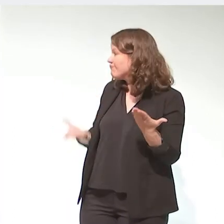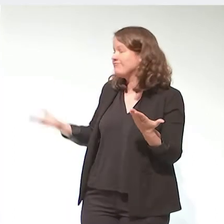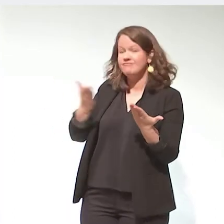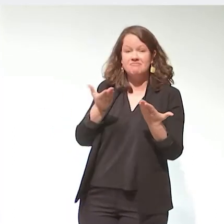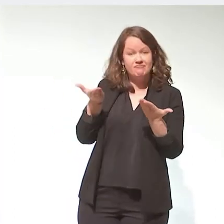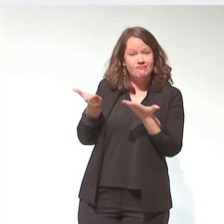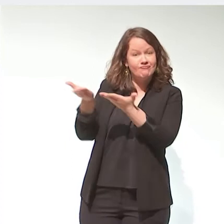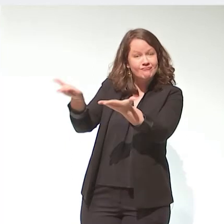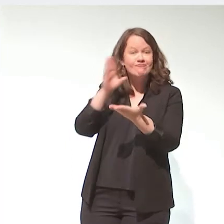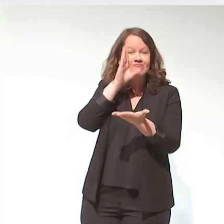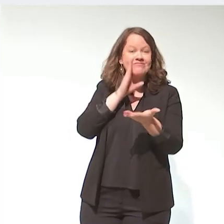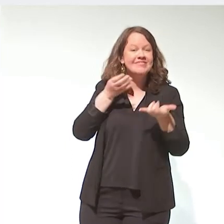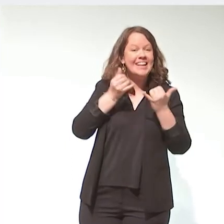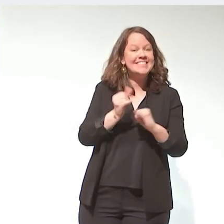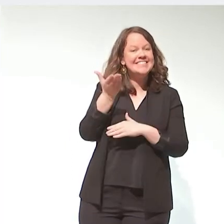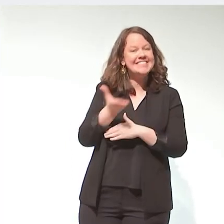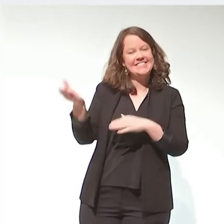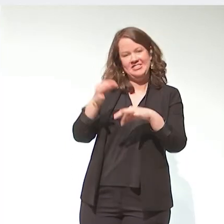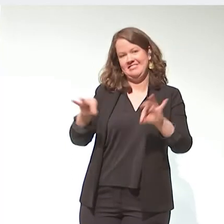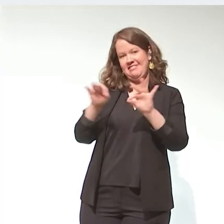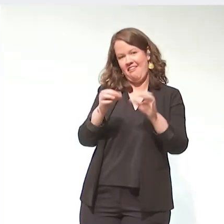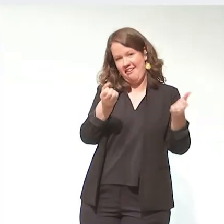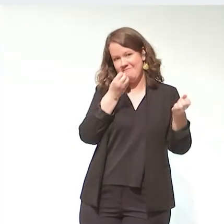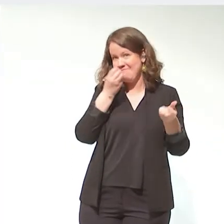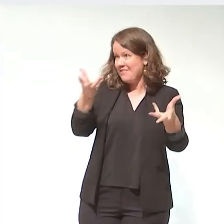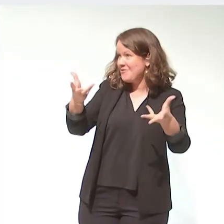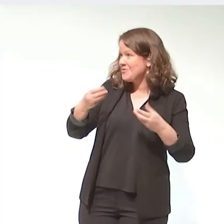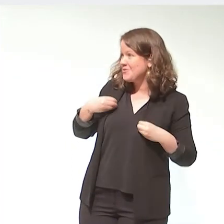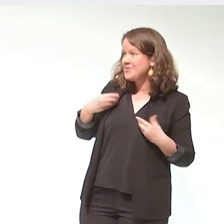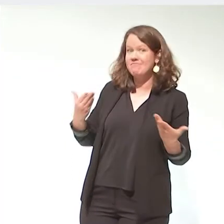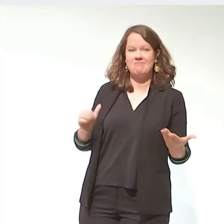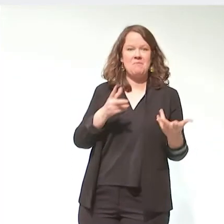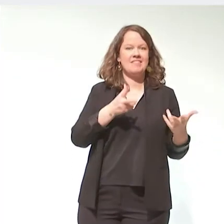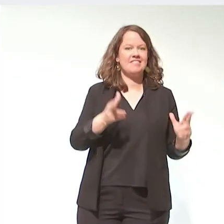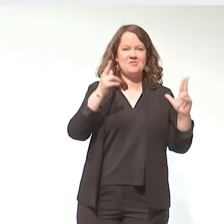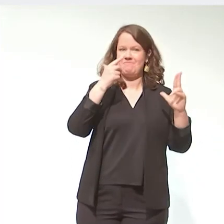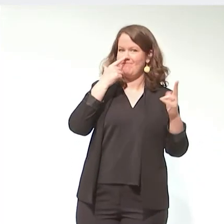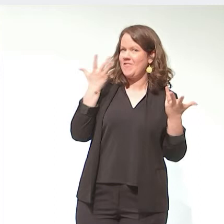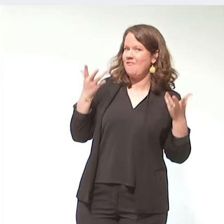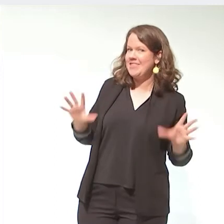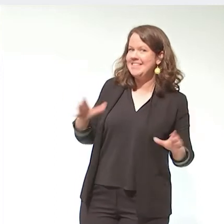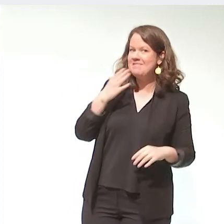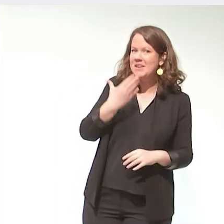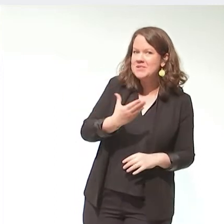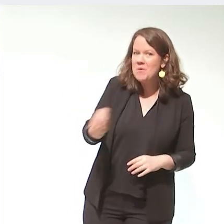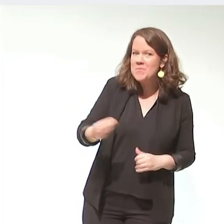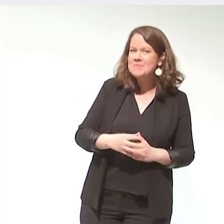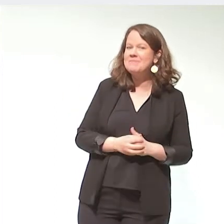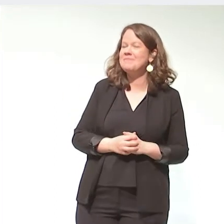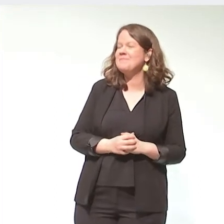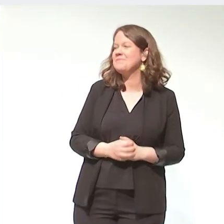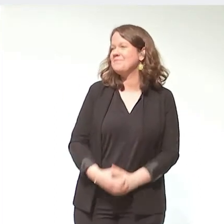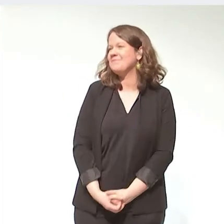grateful. I'm going to ask everybody to please take your seats. This concludes our first